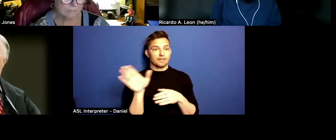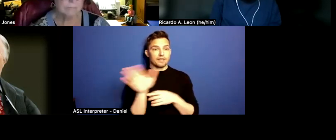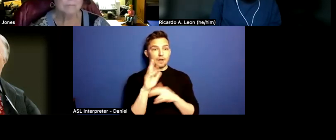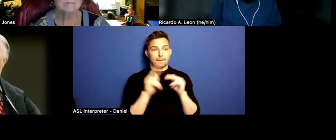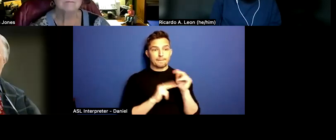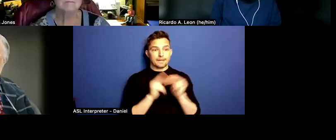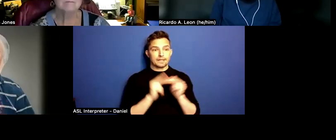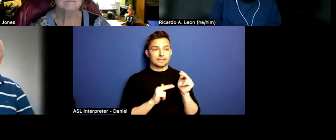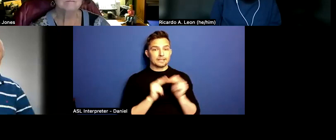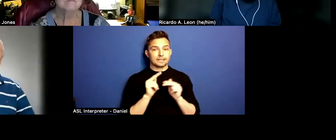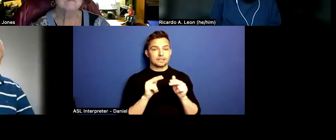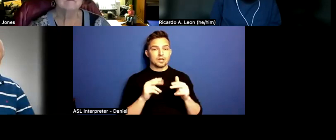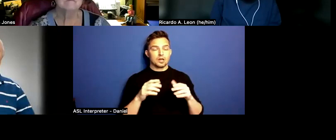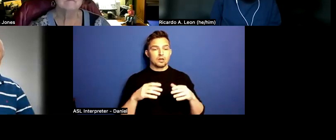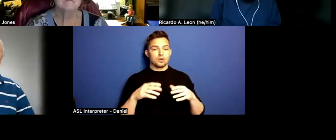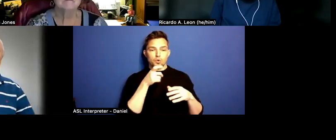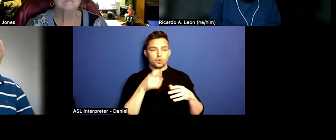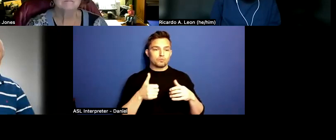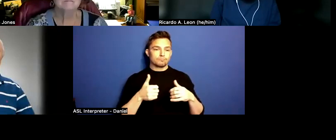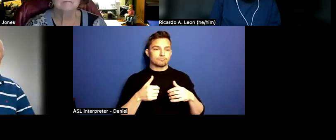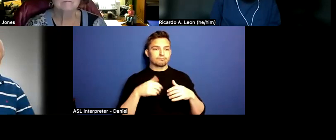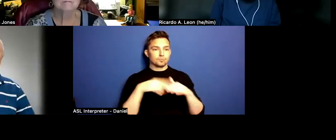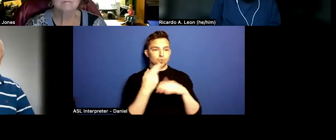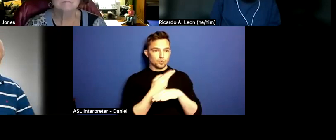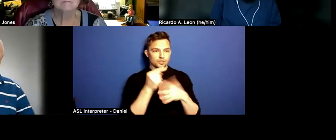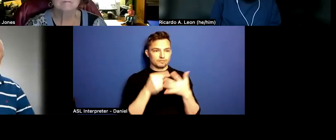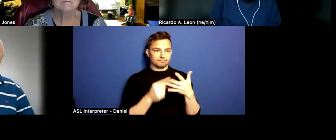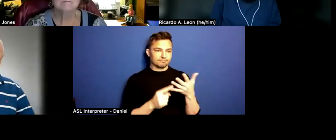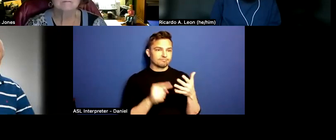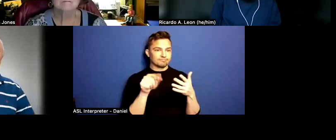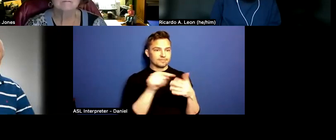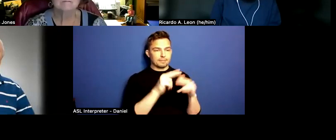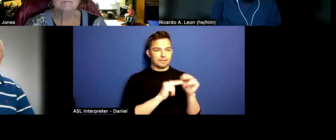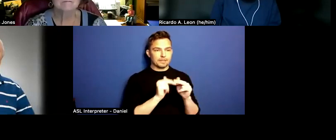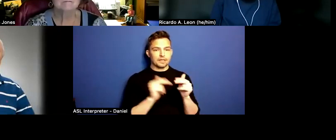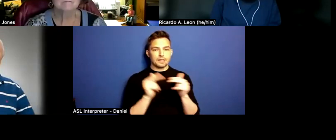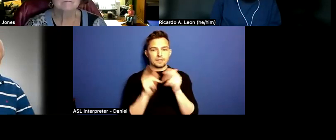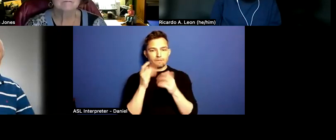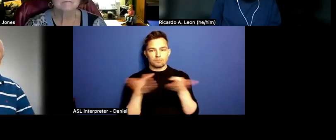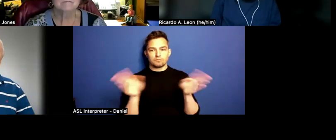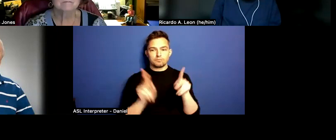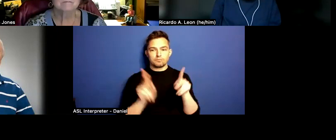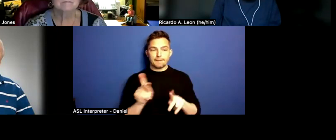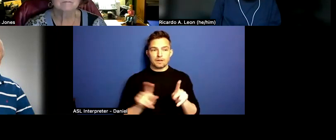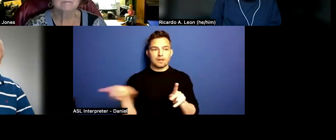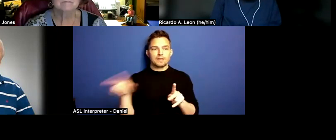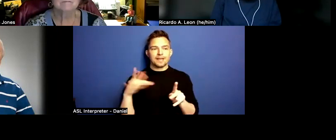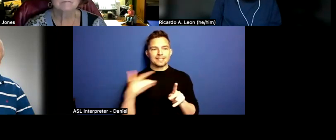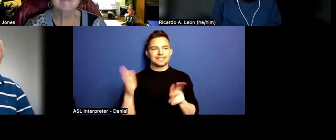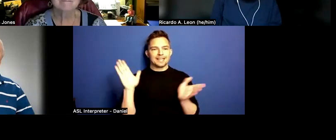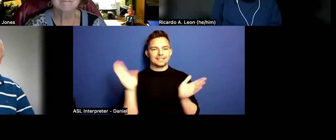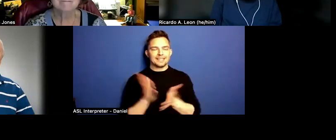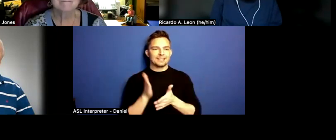occupants and better at building buildings for people are usually less encumbered by